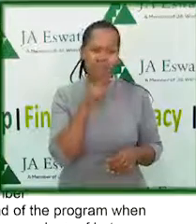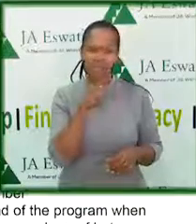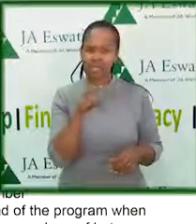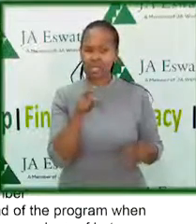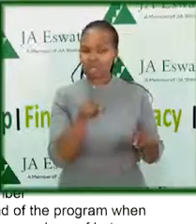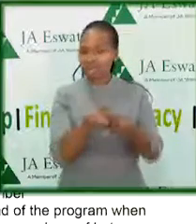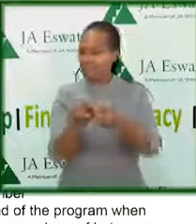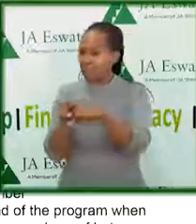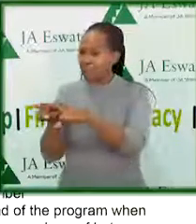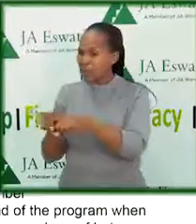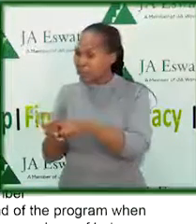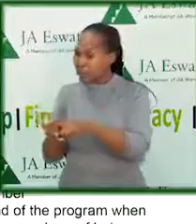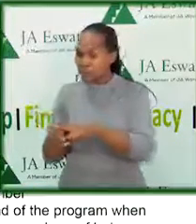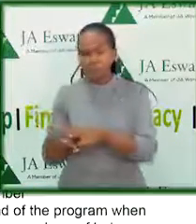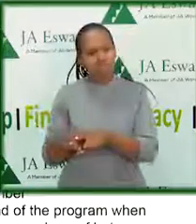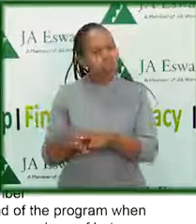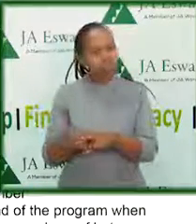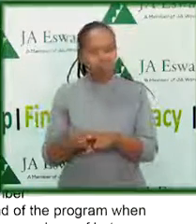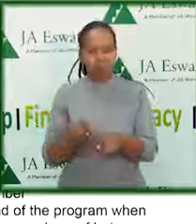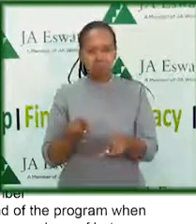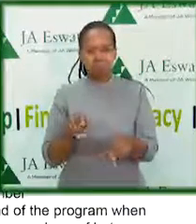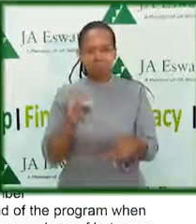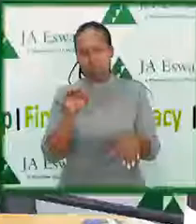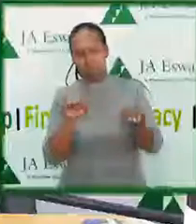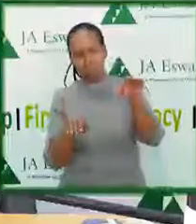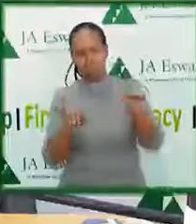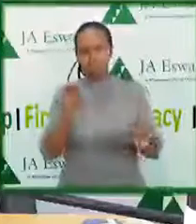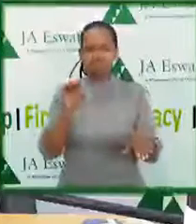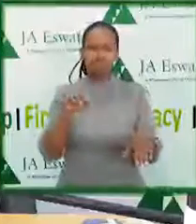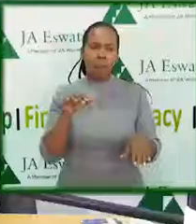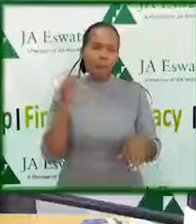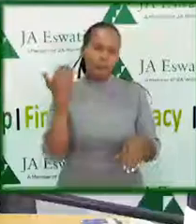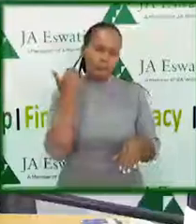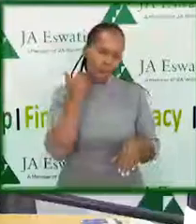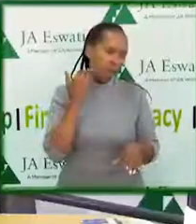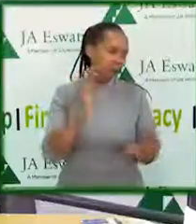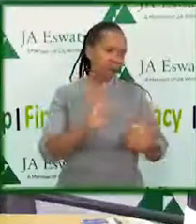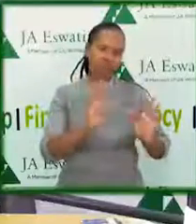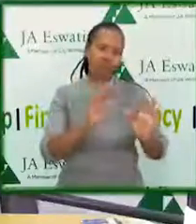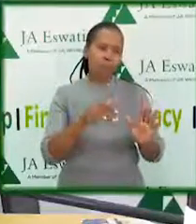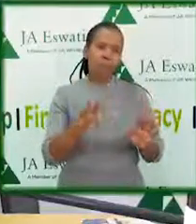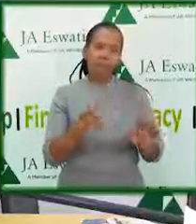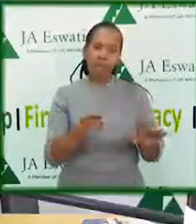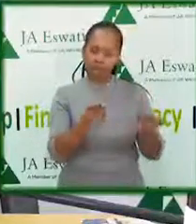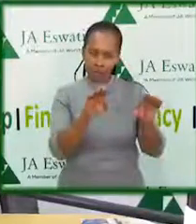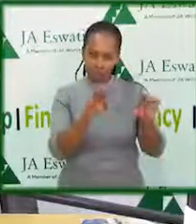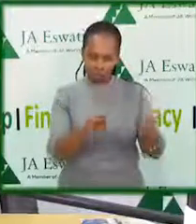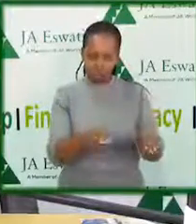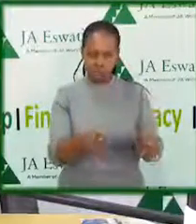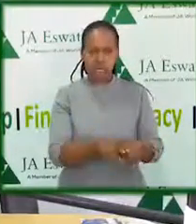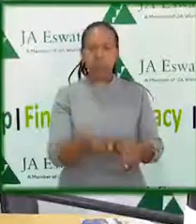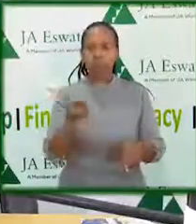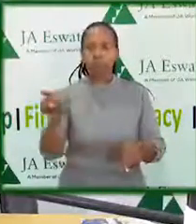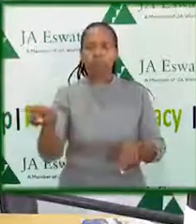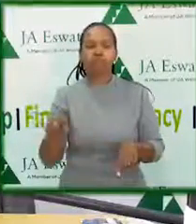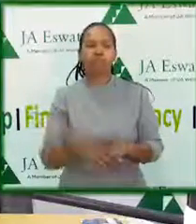quality, same size, you need not to put a very high price on that. Number 3, the